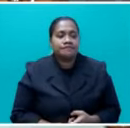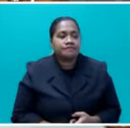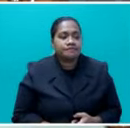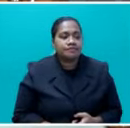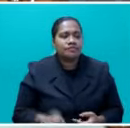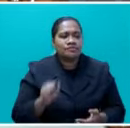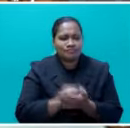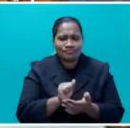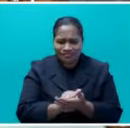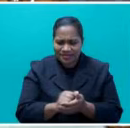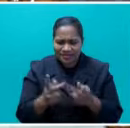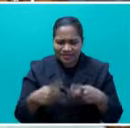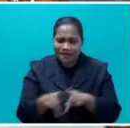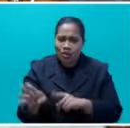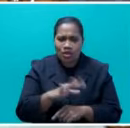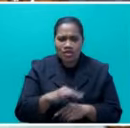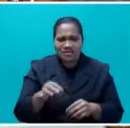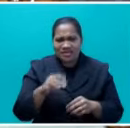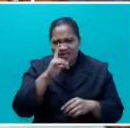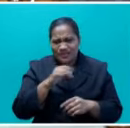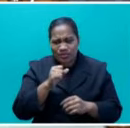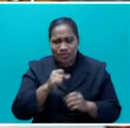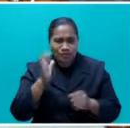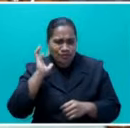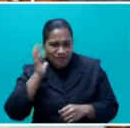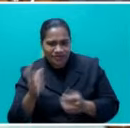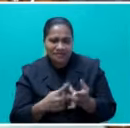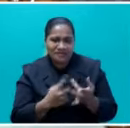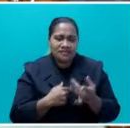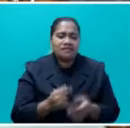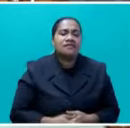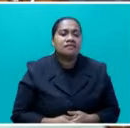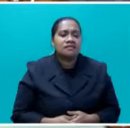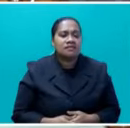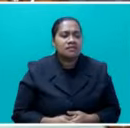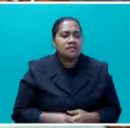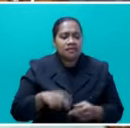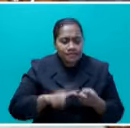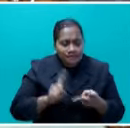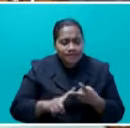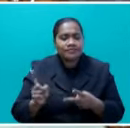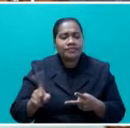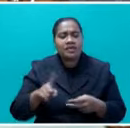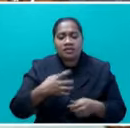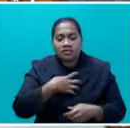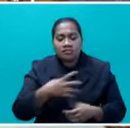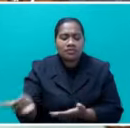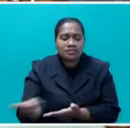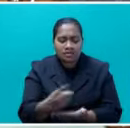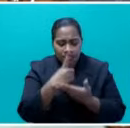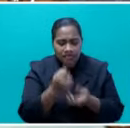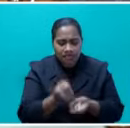all broadcasters. B, spectrum efficiency gains and increased transmission capacity that more data can be transmitted per unit